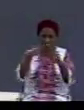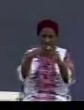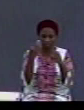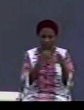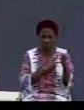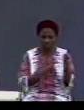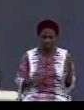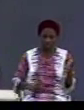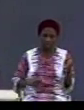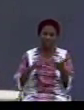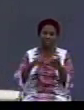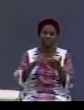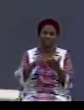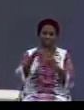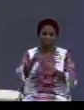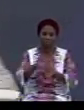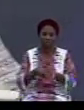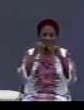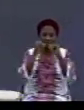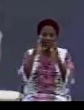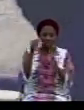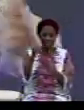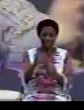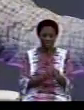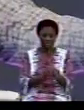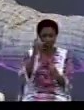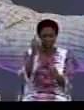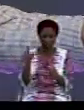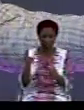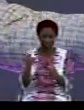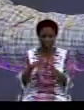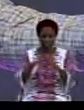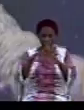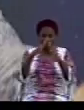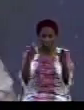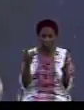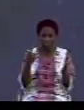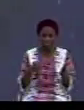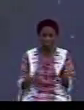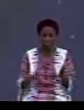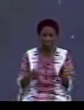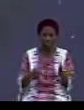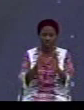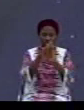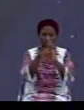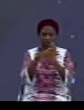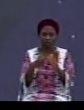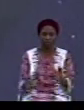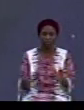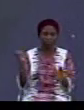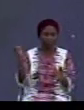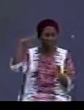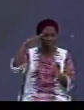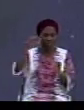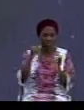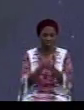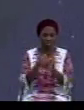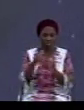tonight. Bless everyone. Open the door of grace that everyone can come